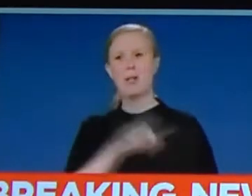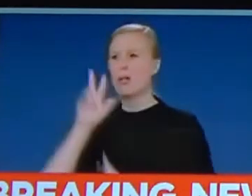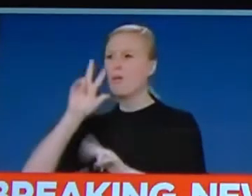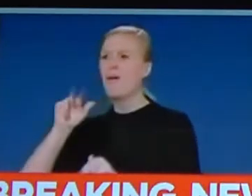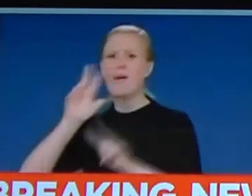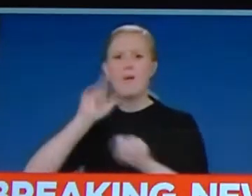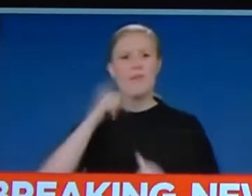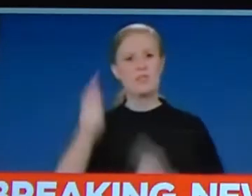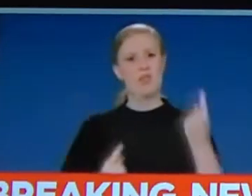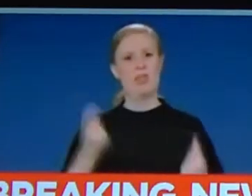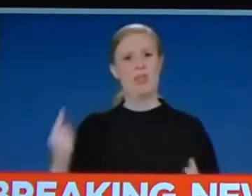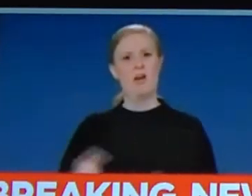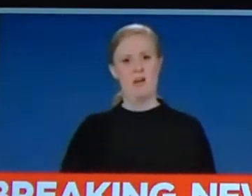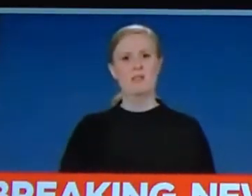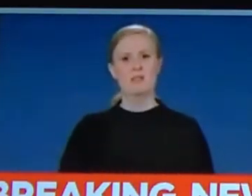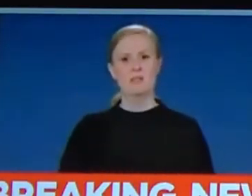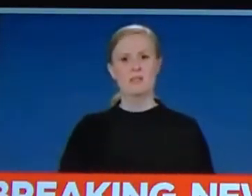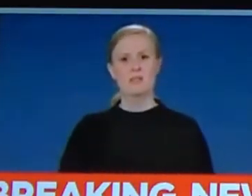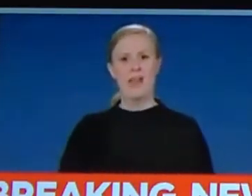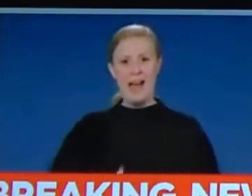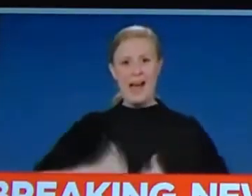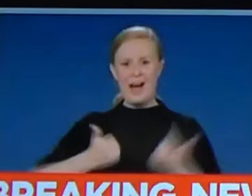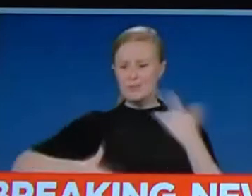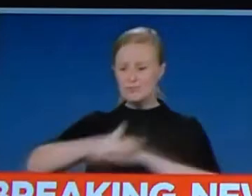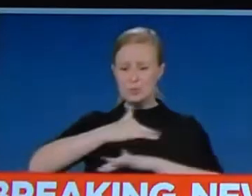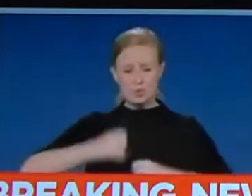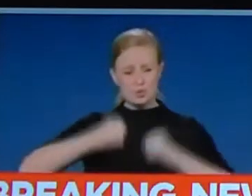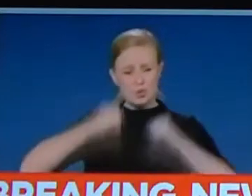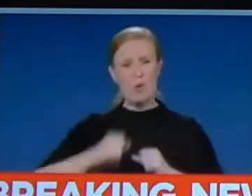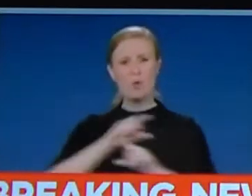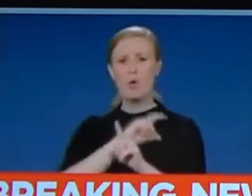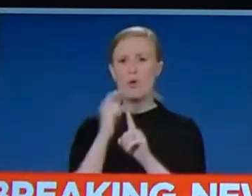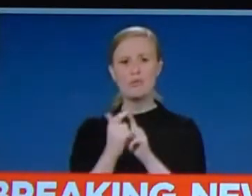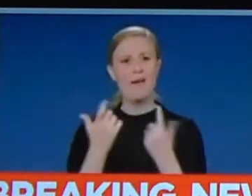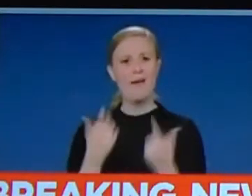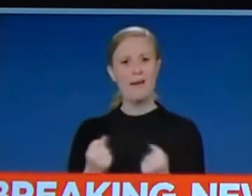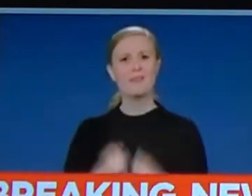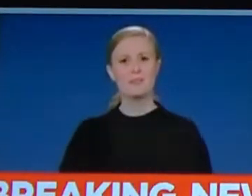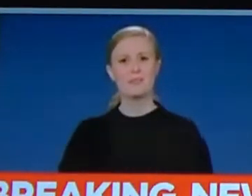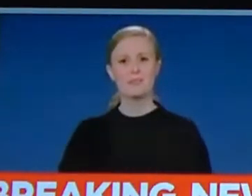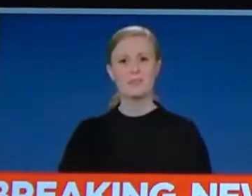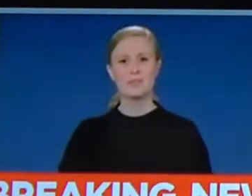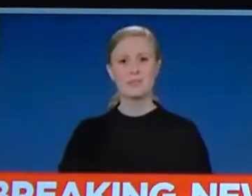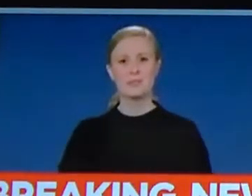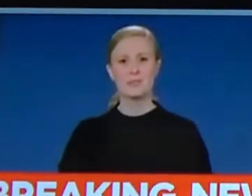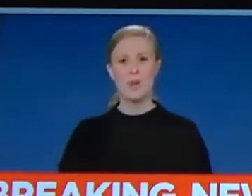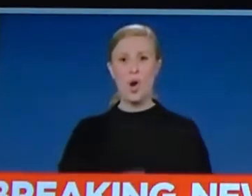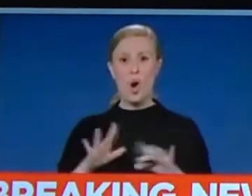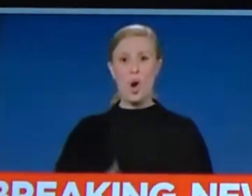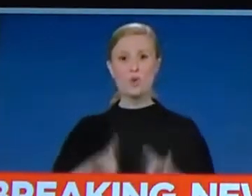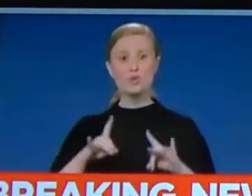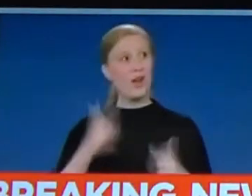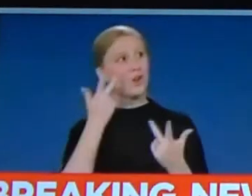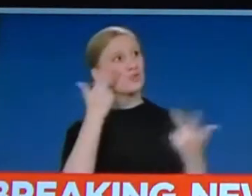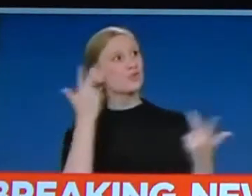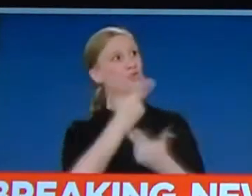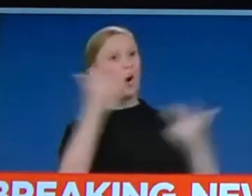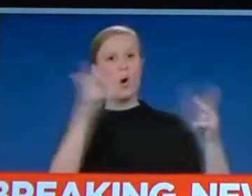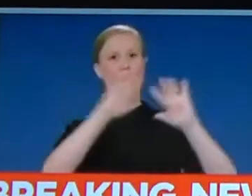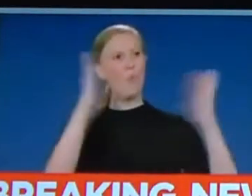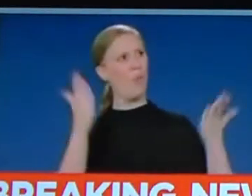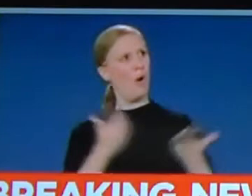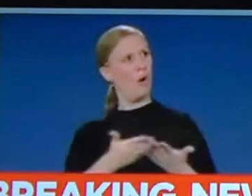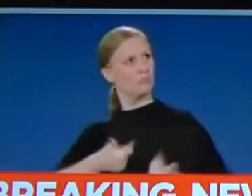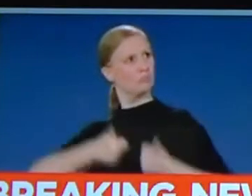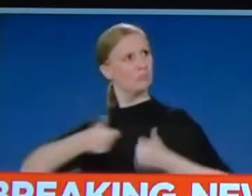liberal, democratic society. And as I said in the House, we will demonstrate to the world here in Australia how such societies can deal with these sorts